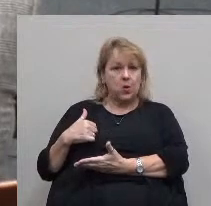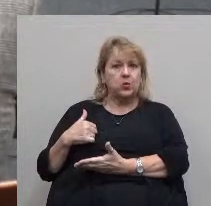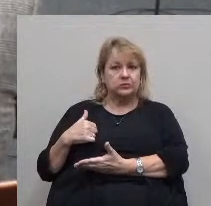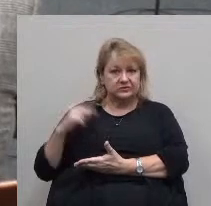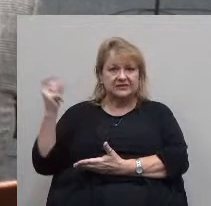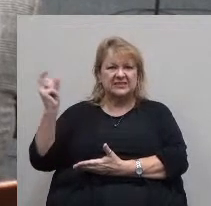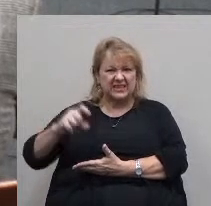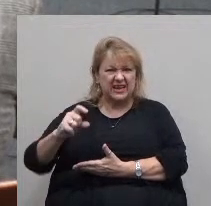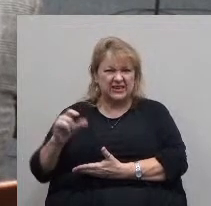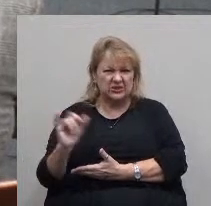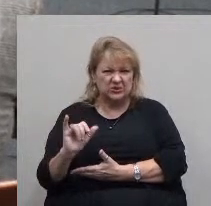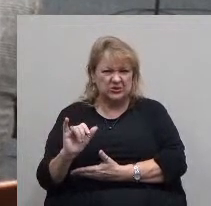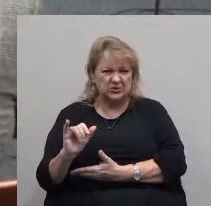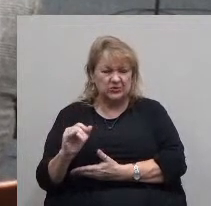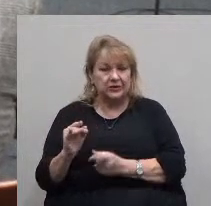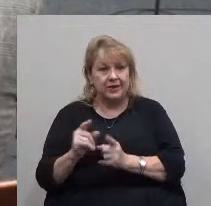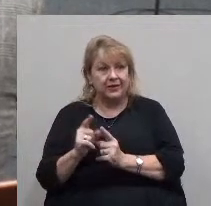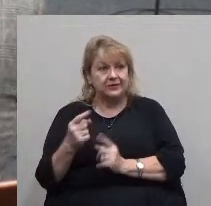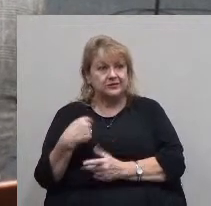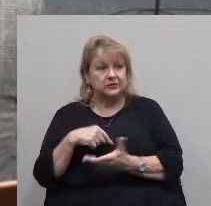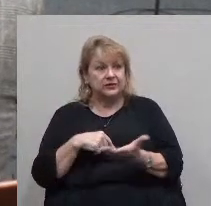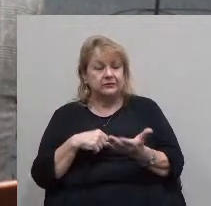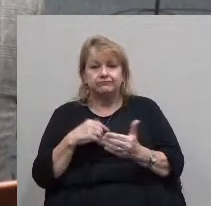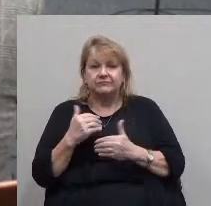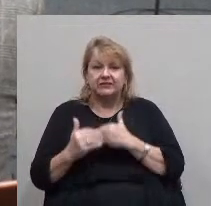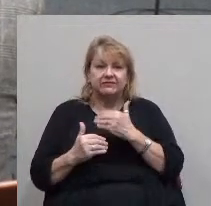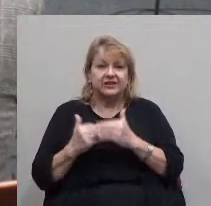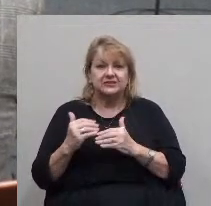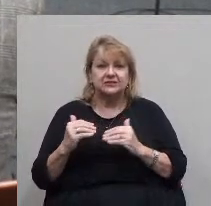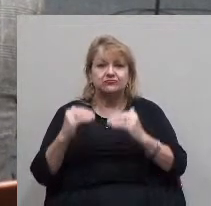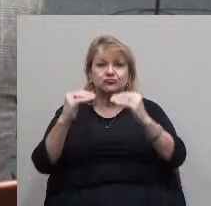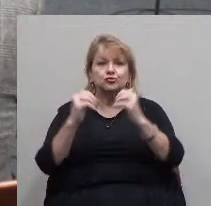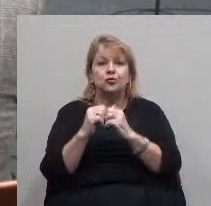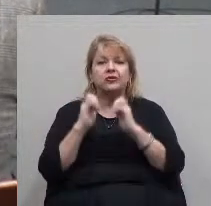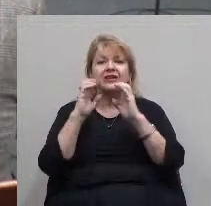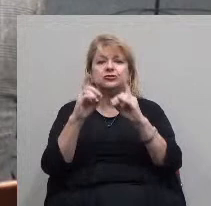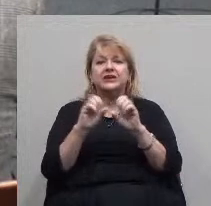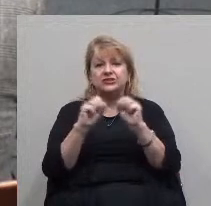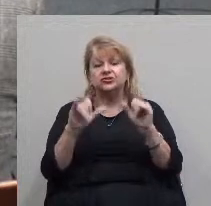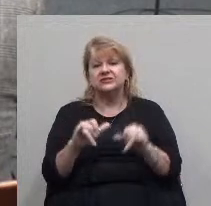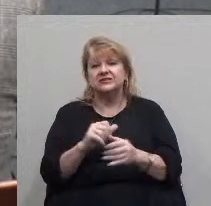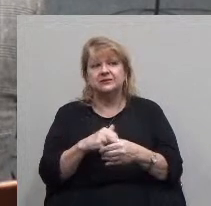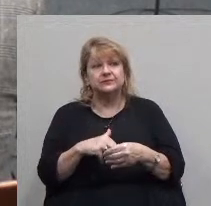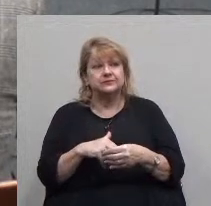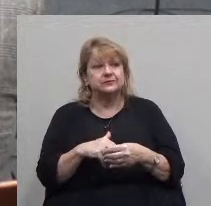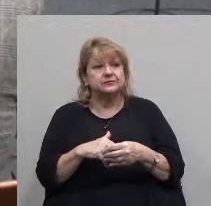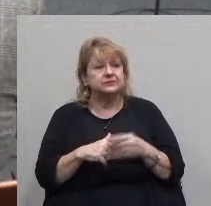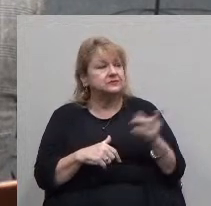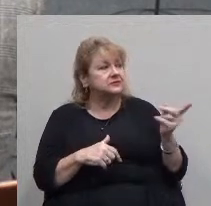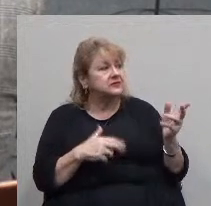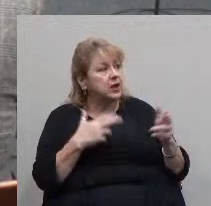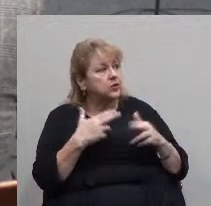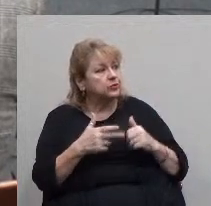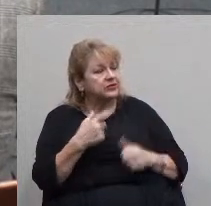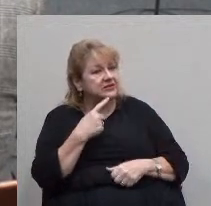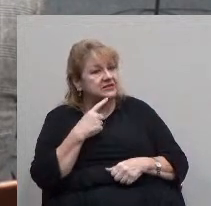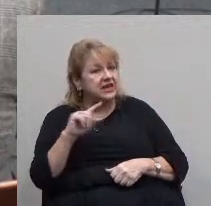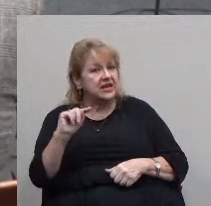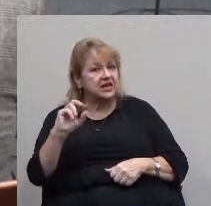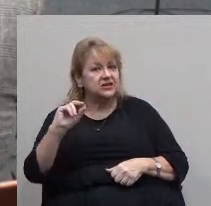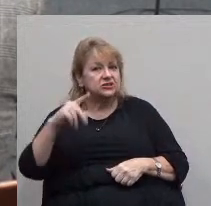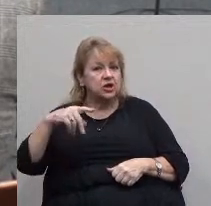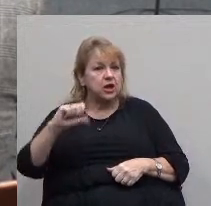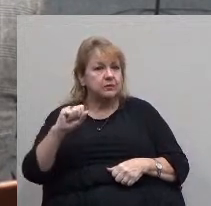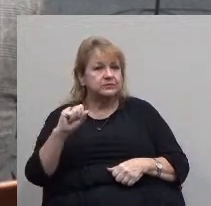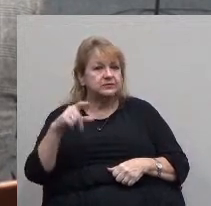definitely needed as we're advancing through the education system. So. Could you just briefly say in the TOPS